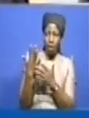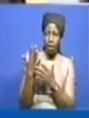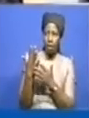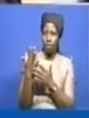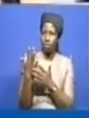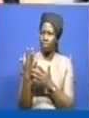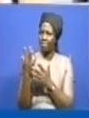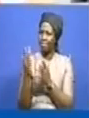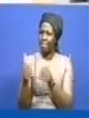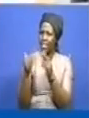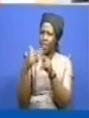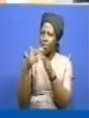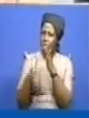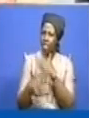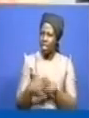is it called?